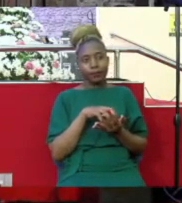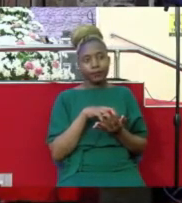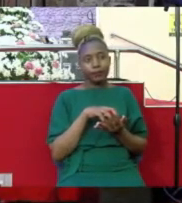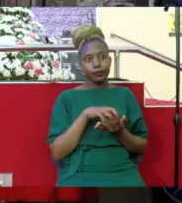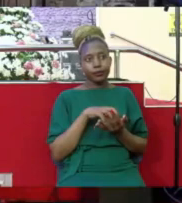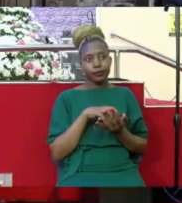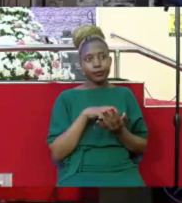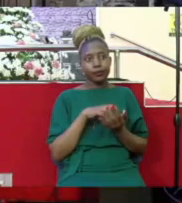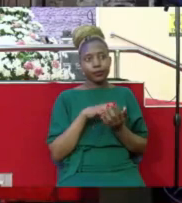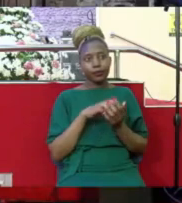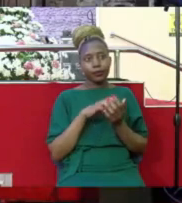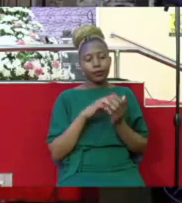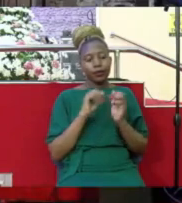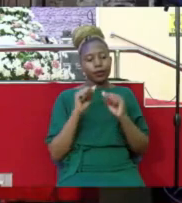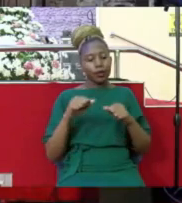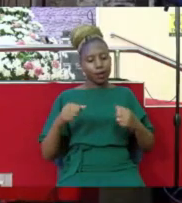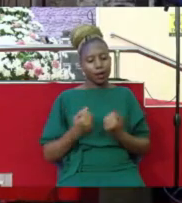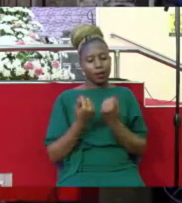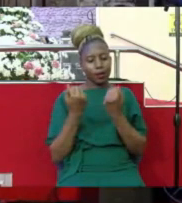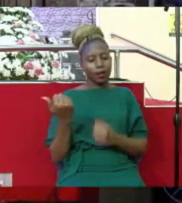can happen anytime,